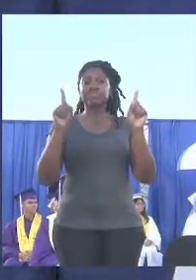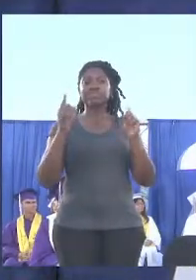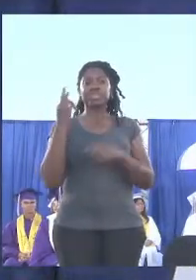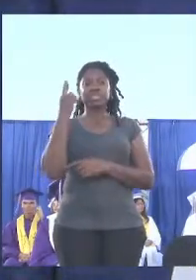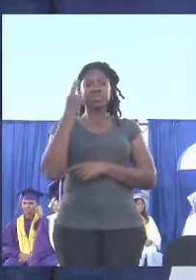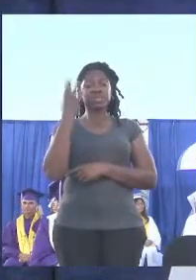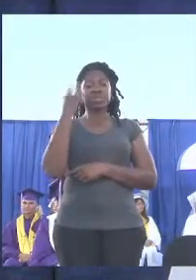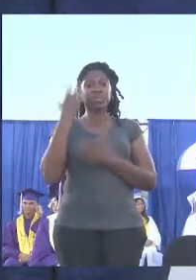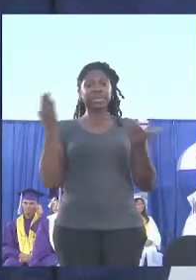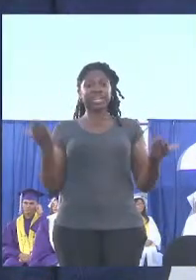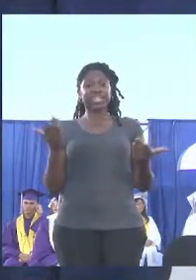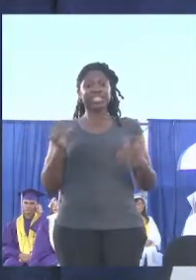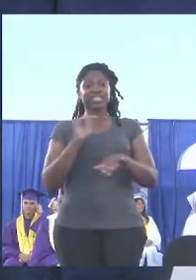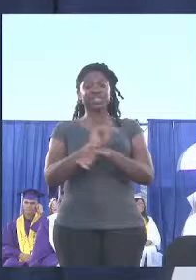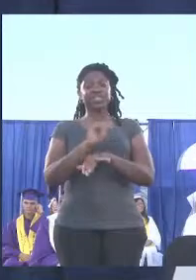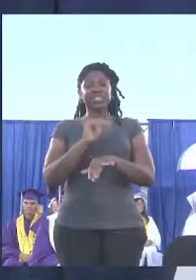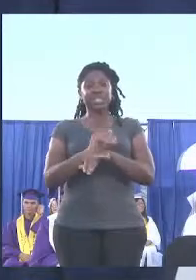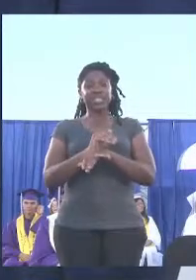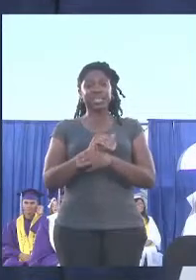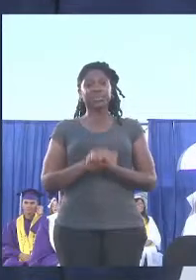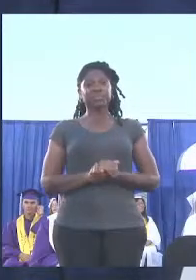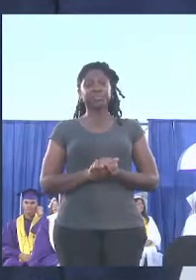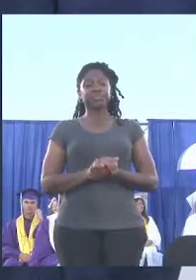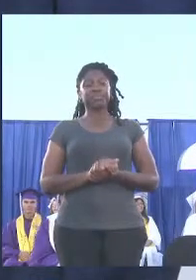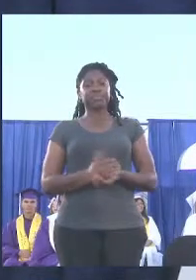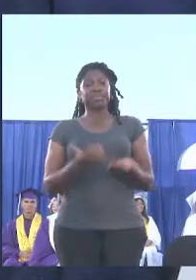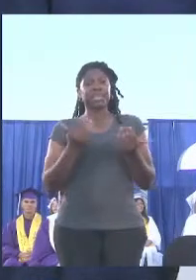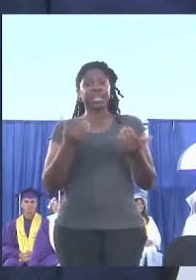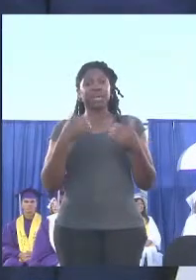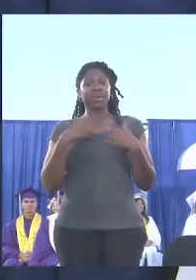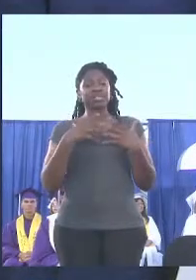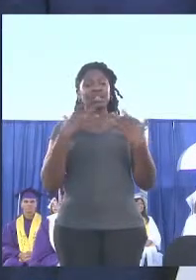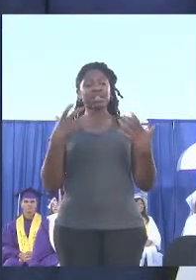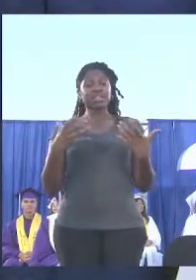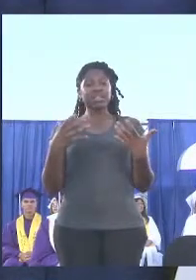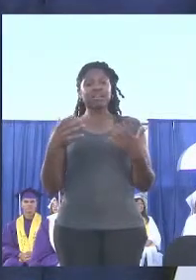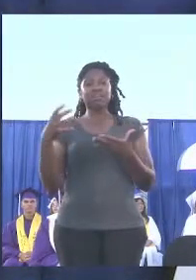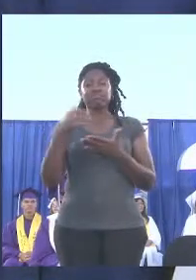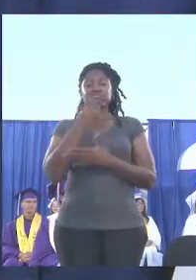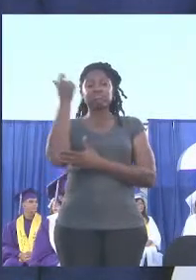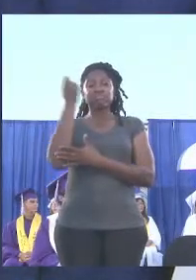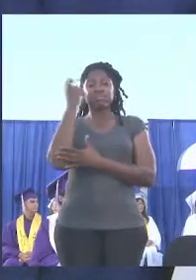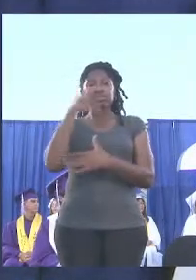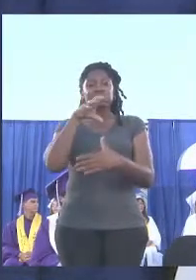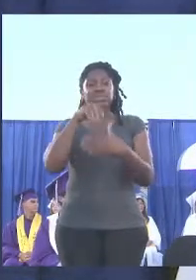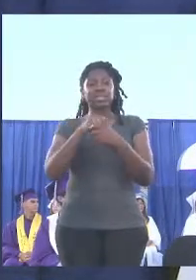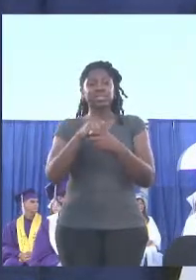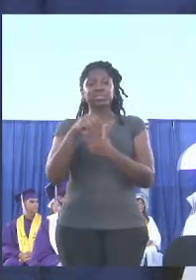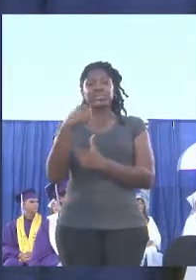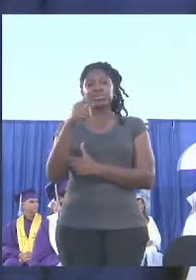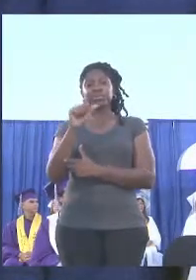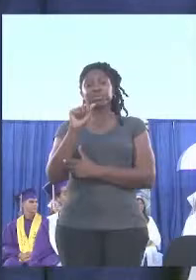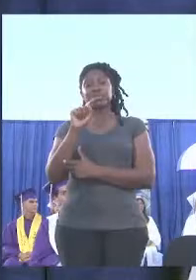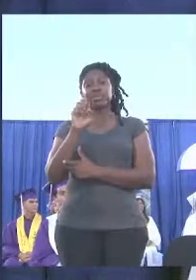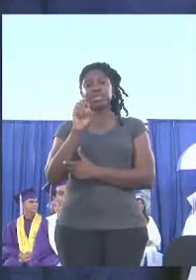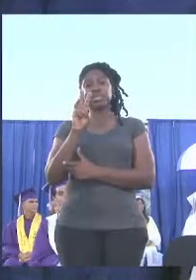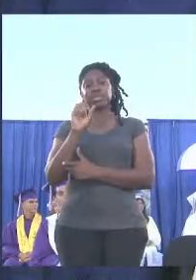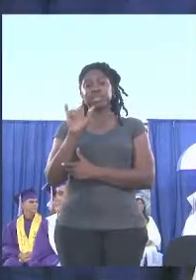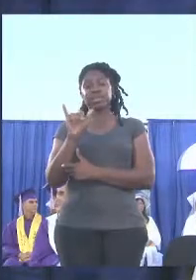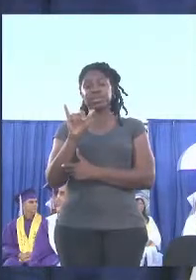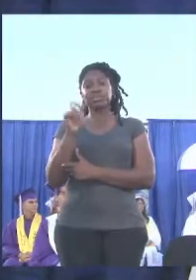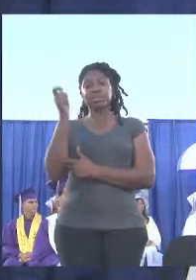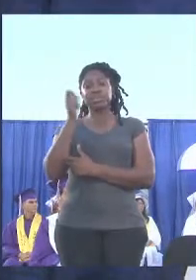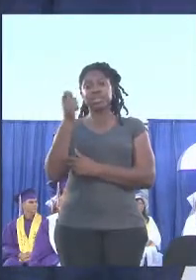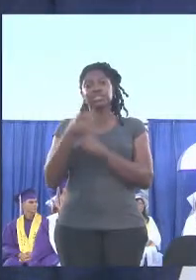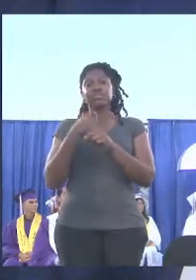well, as he is the recipient of various scholarships, to include the Gateway Scholarship from